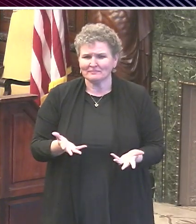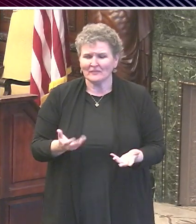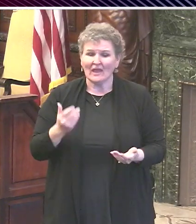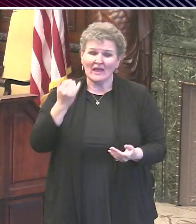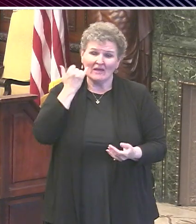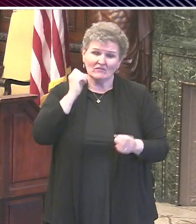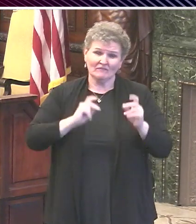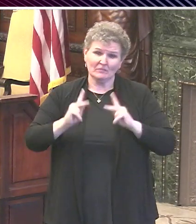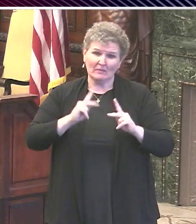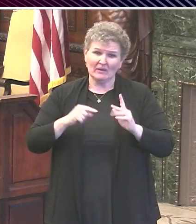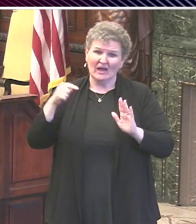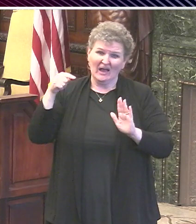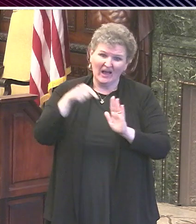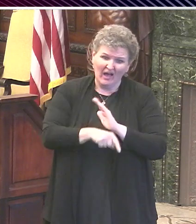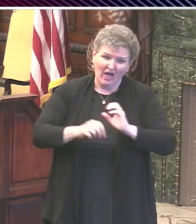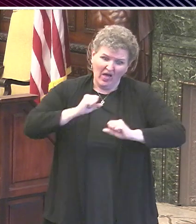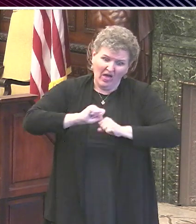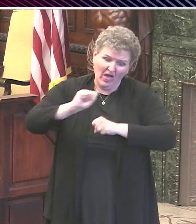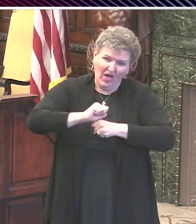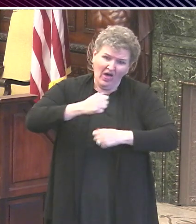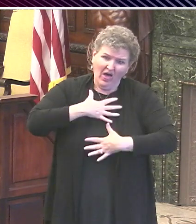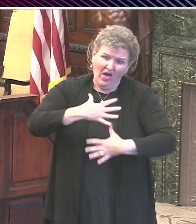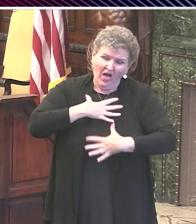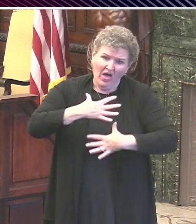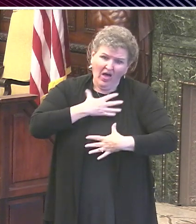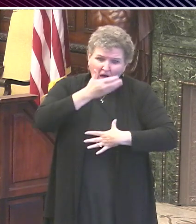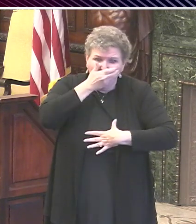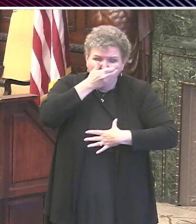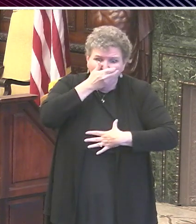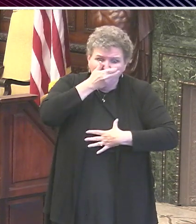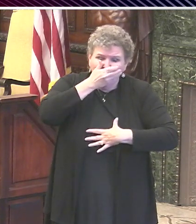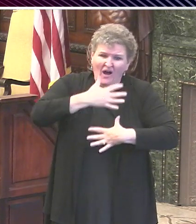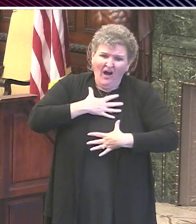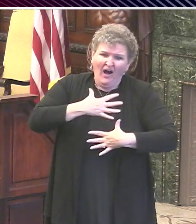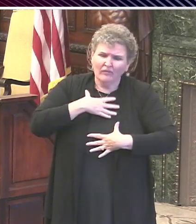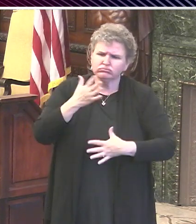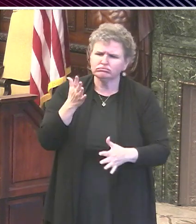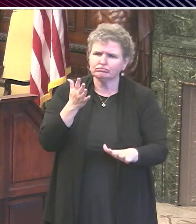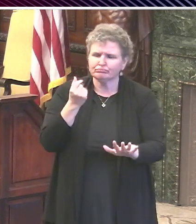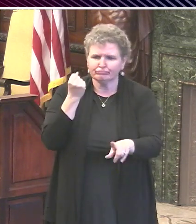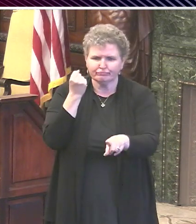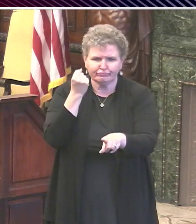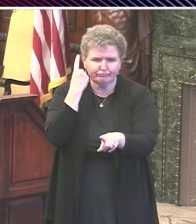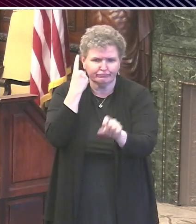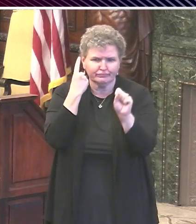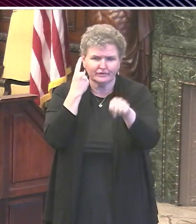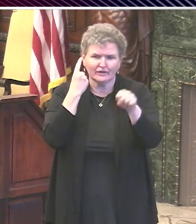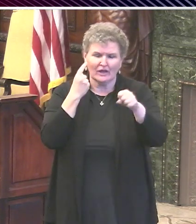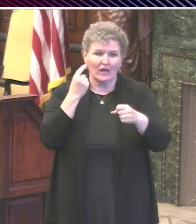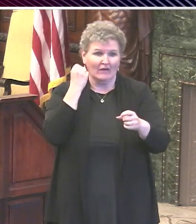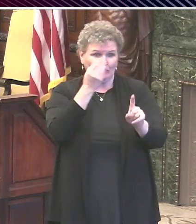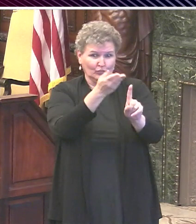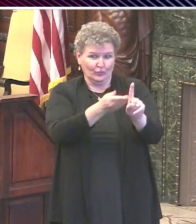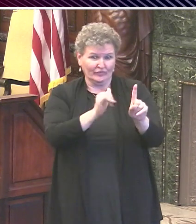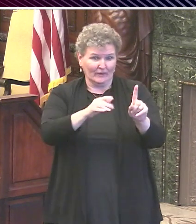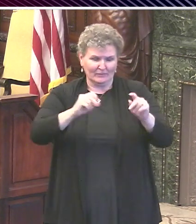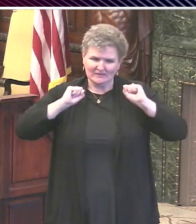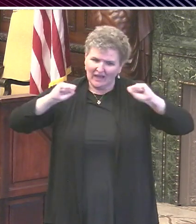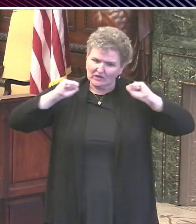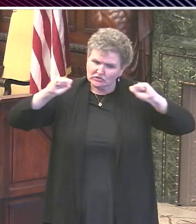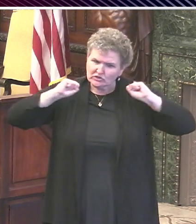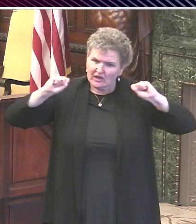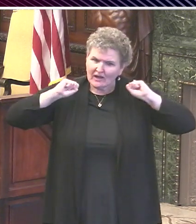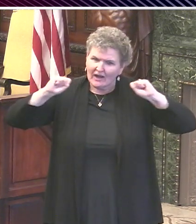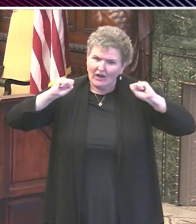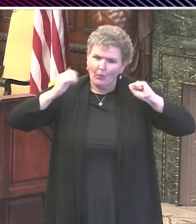vigorous exercise while wearing a mask. And if so, then we recommend that you avoid gyms because the masks will be required